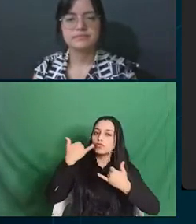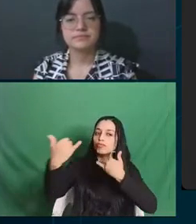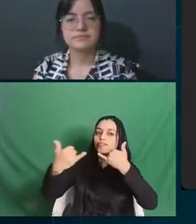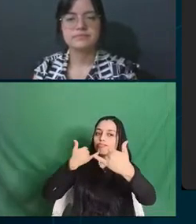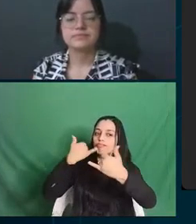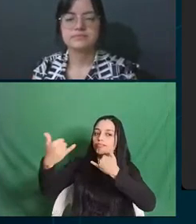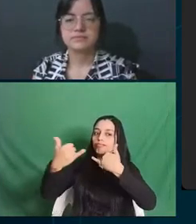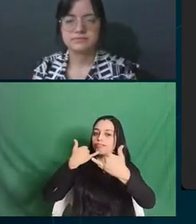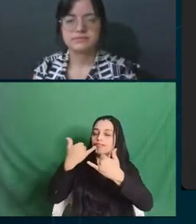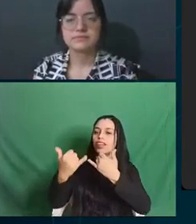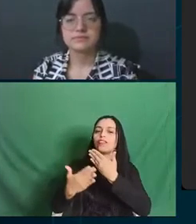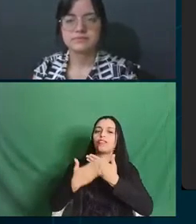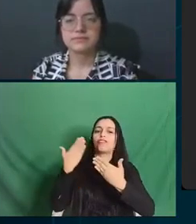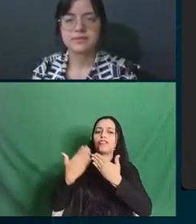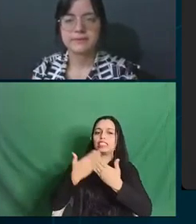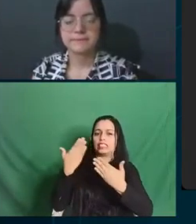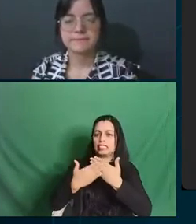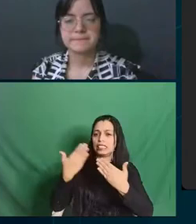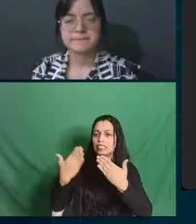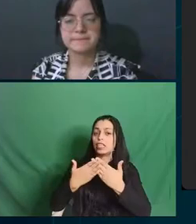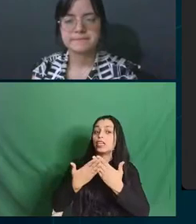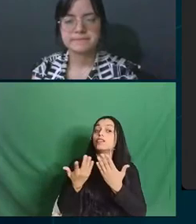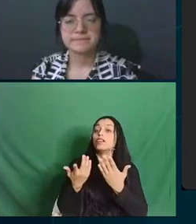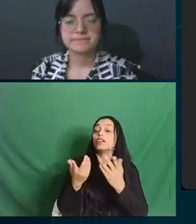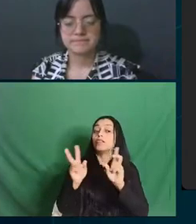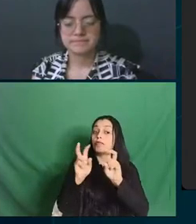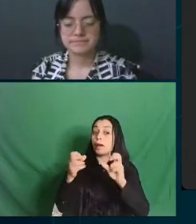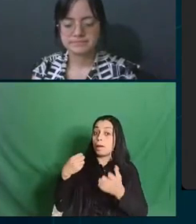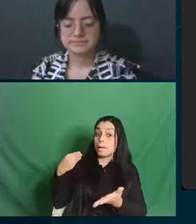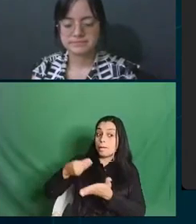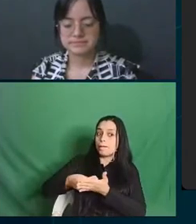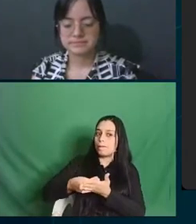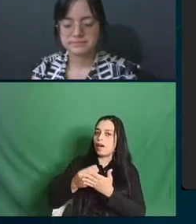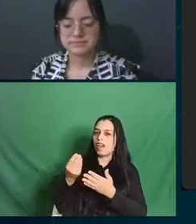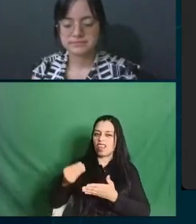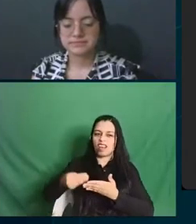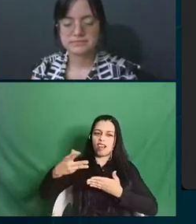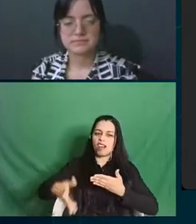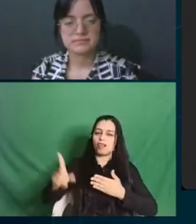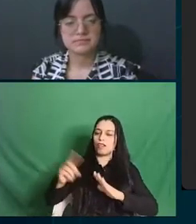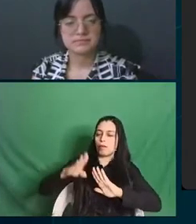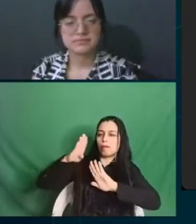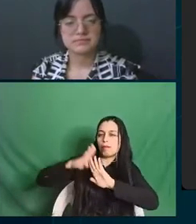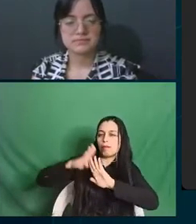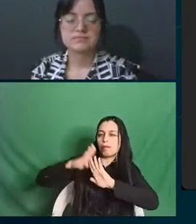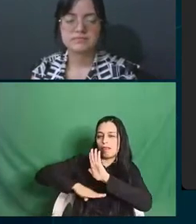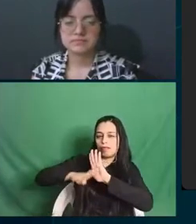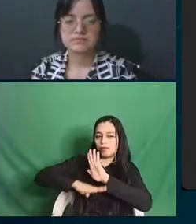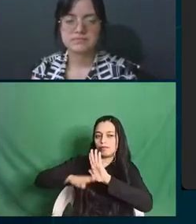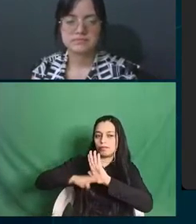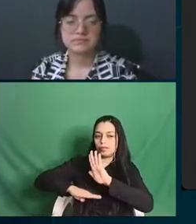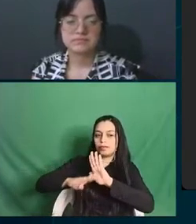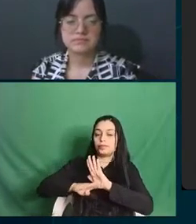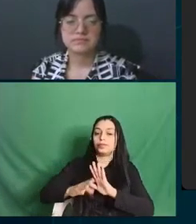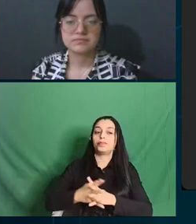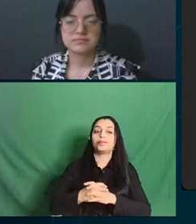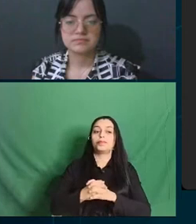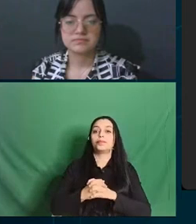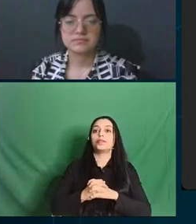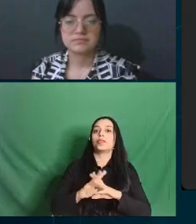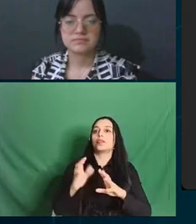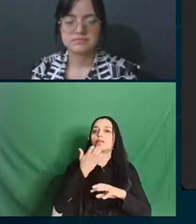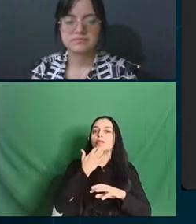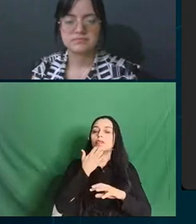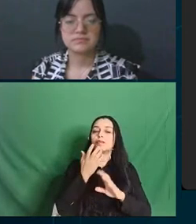right? Because if you have, say, great devices on your vehicles or